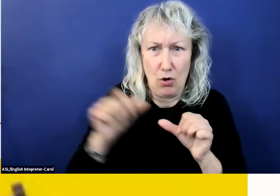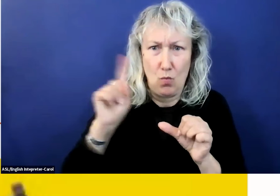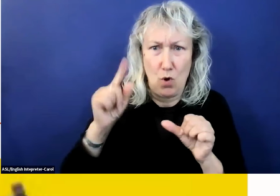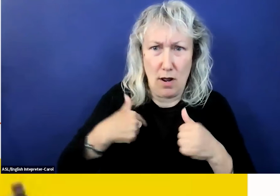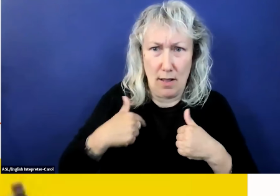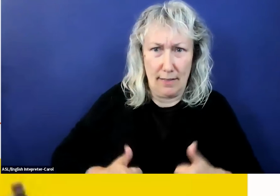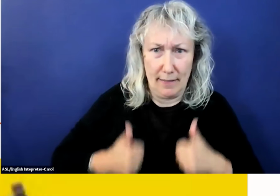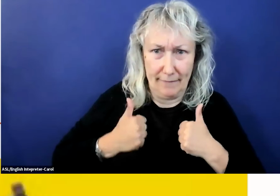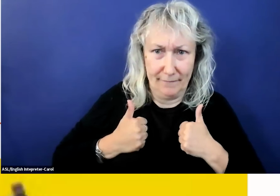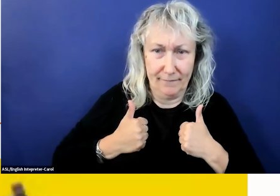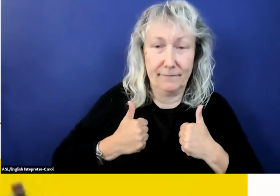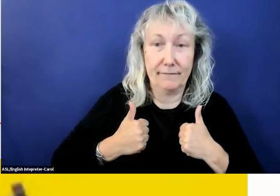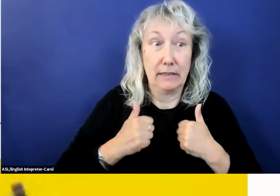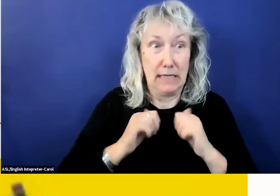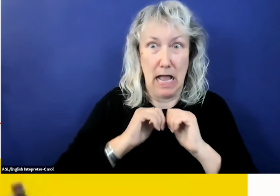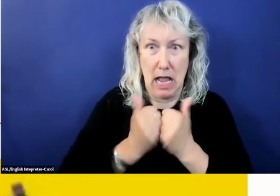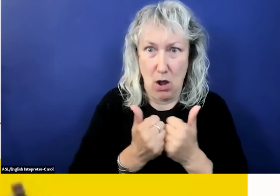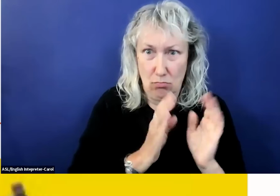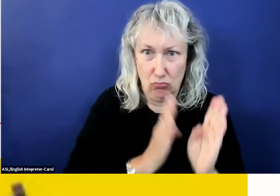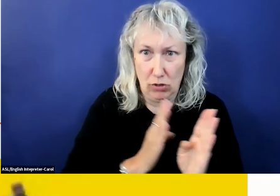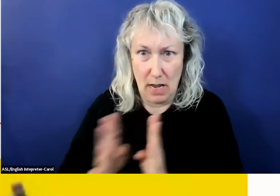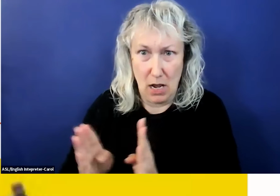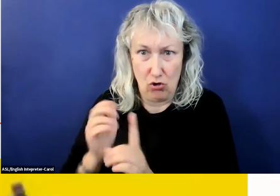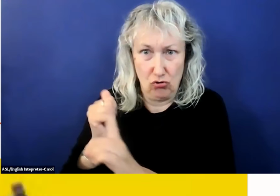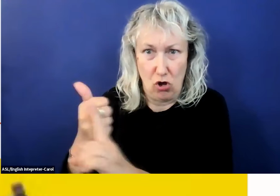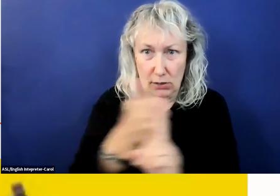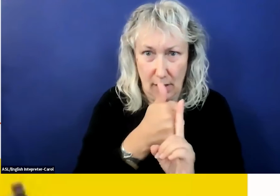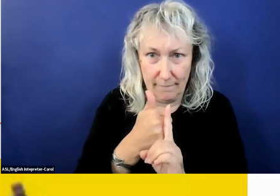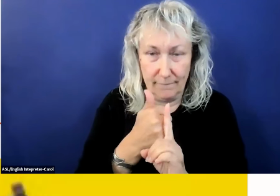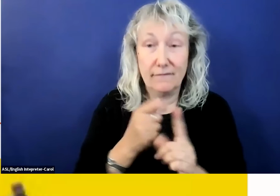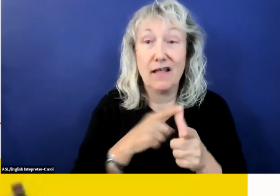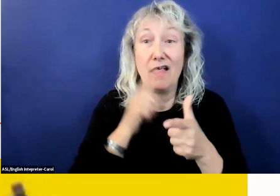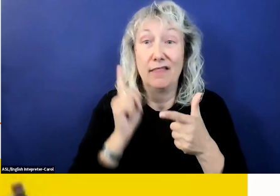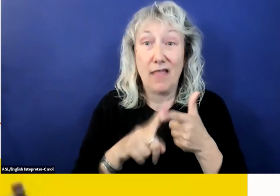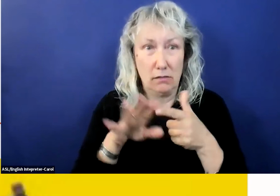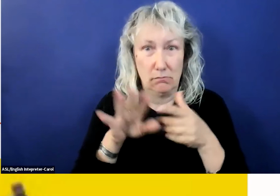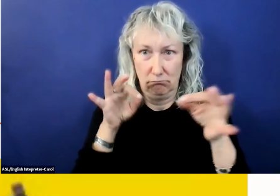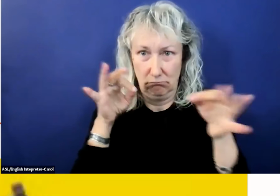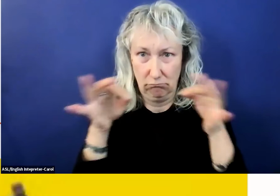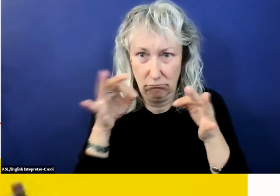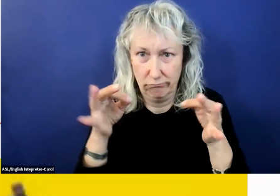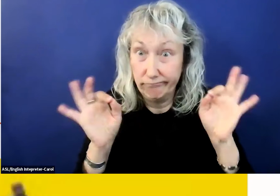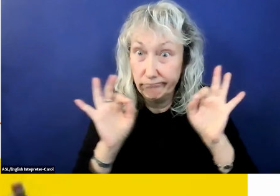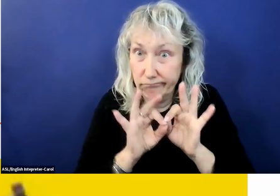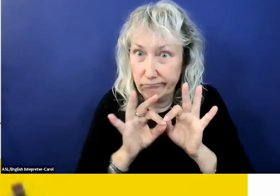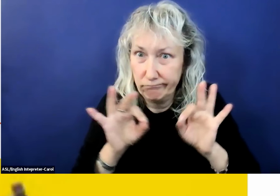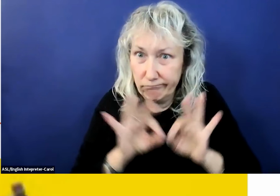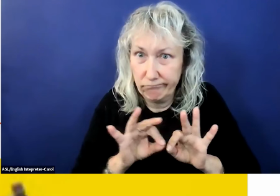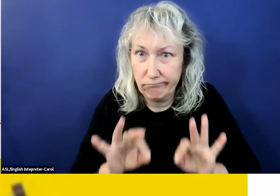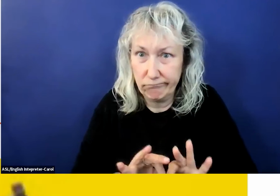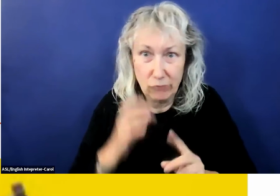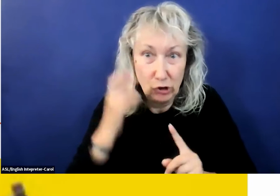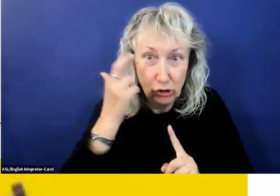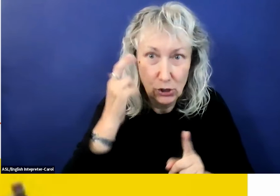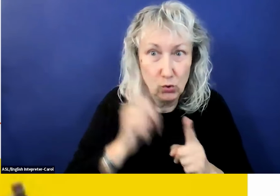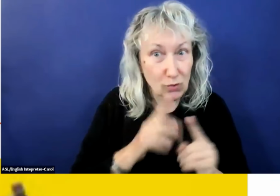prepare. Next, I'm going to describe a few key reasons to prepare, with some that you might not have thought